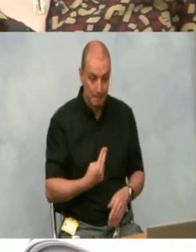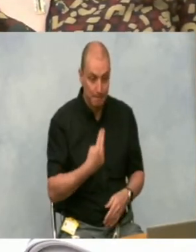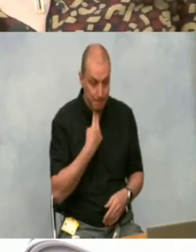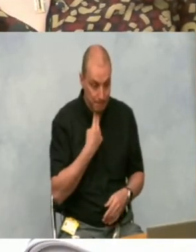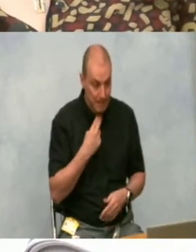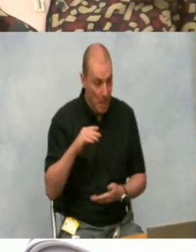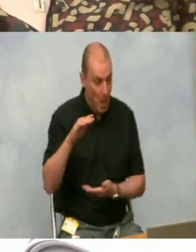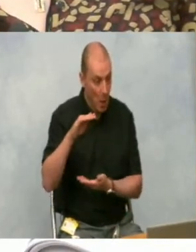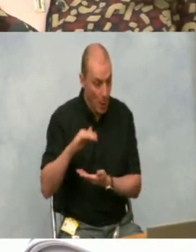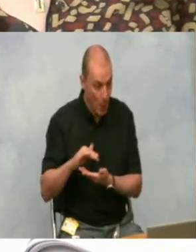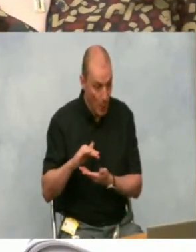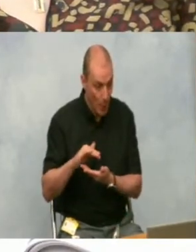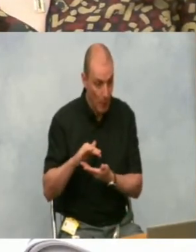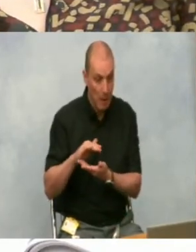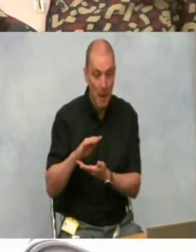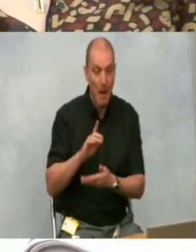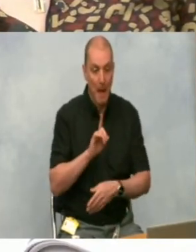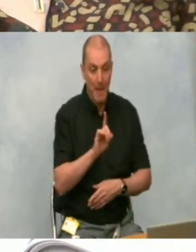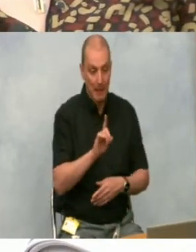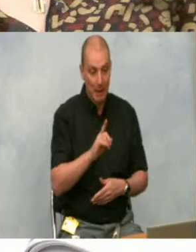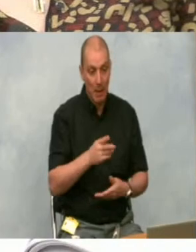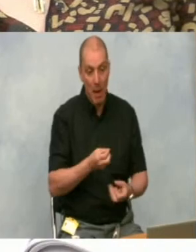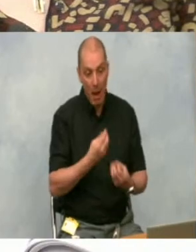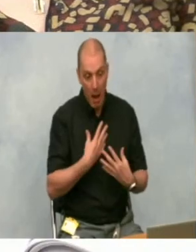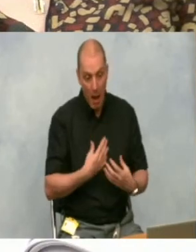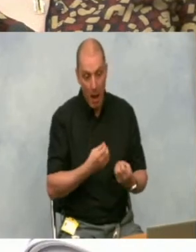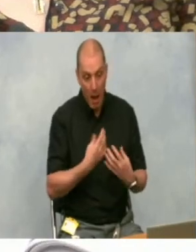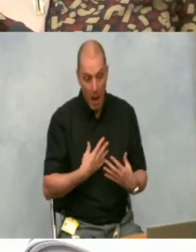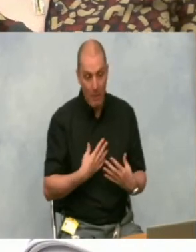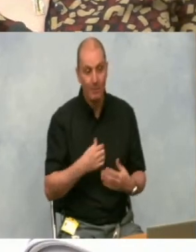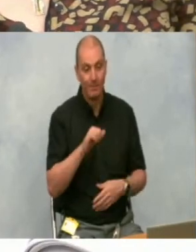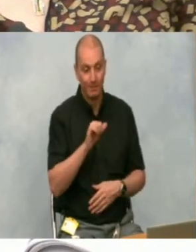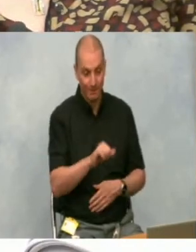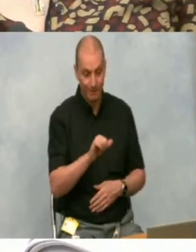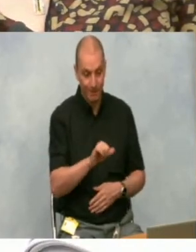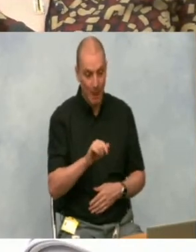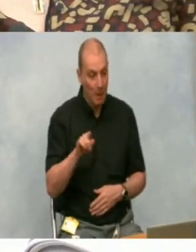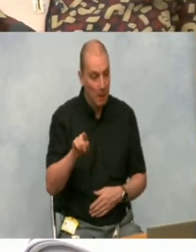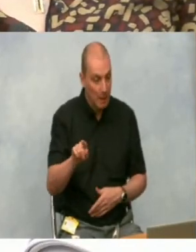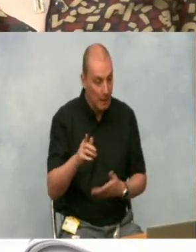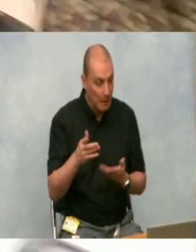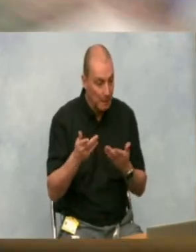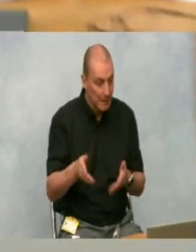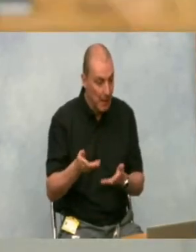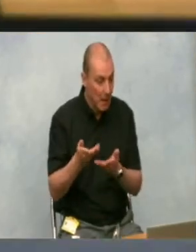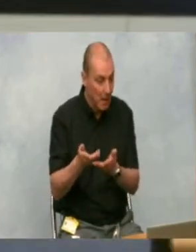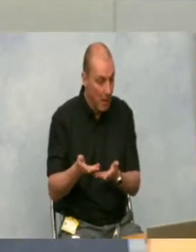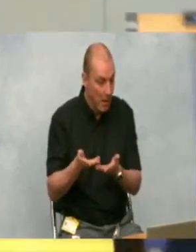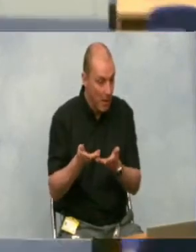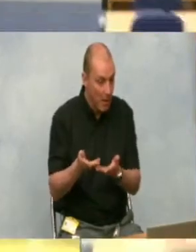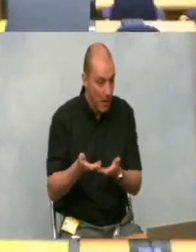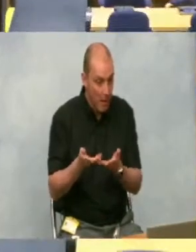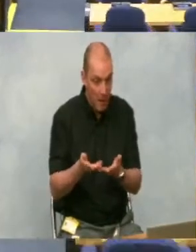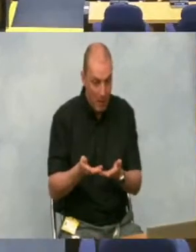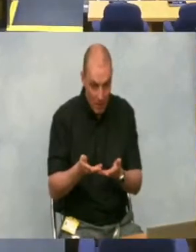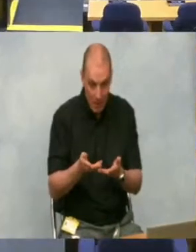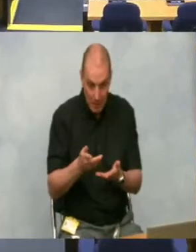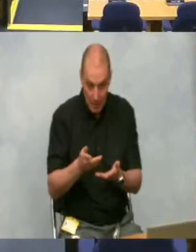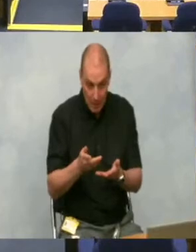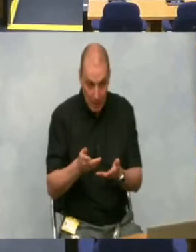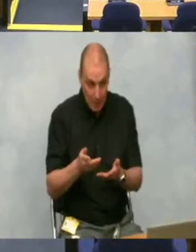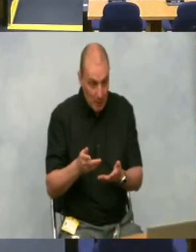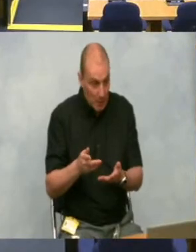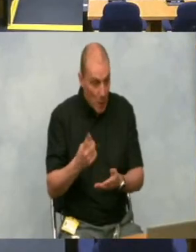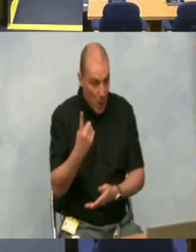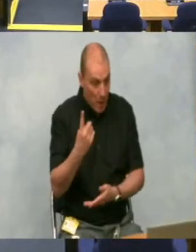that we collectively have to be realistic. It's been on sale for a while, and that is the best. That's the only offer, I think, Jerry. Is that right? It's the